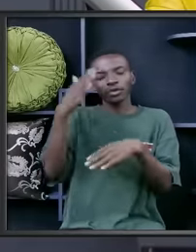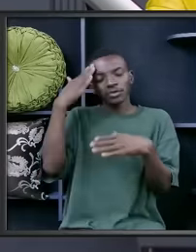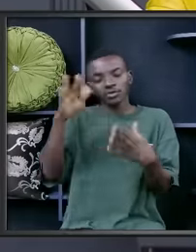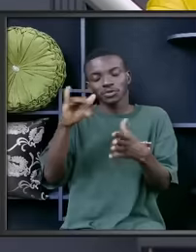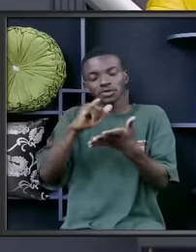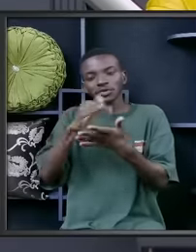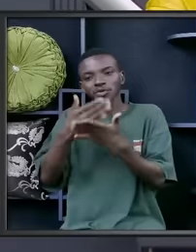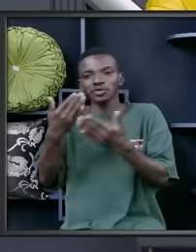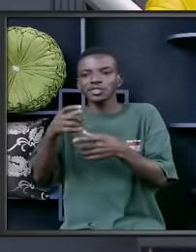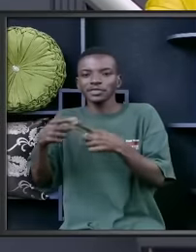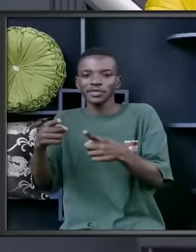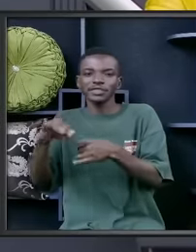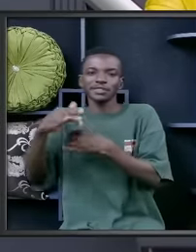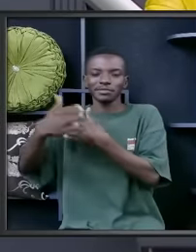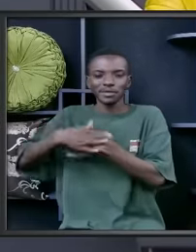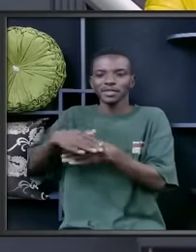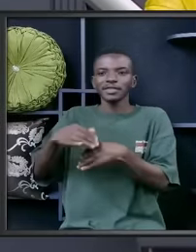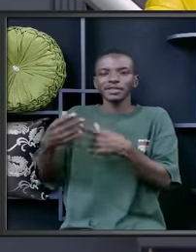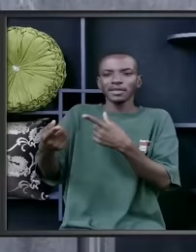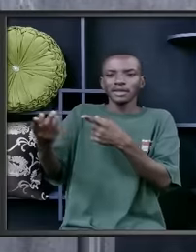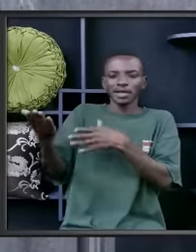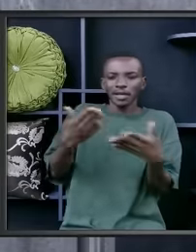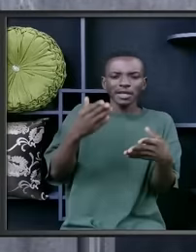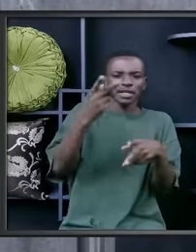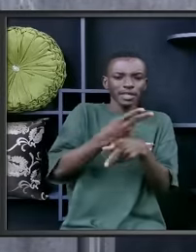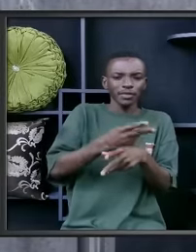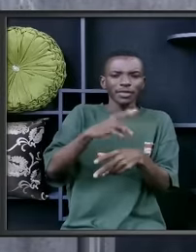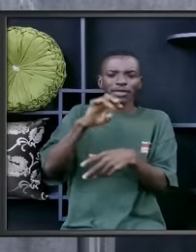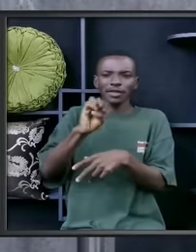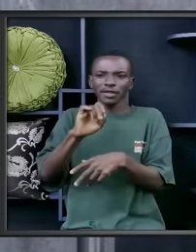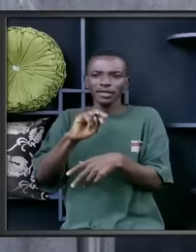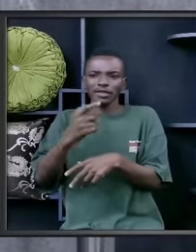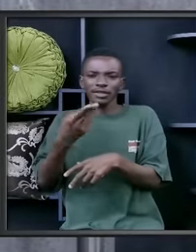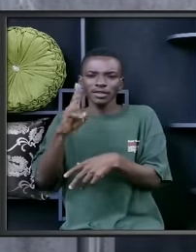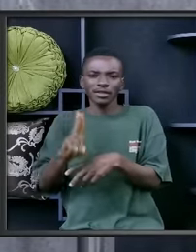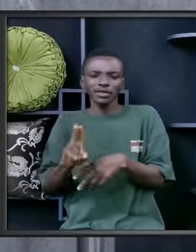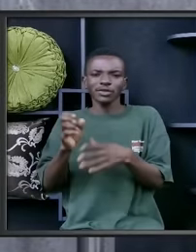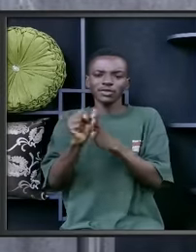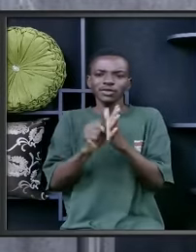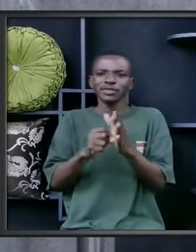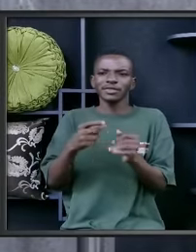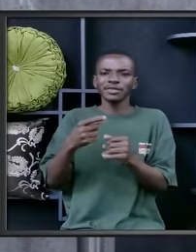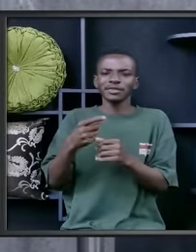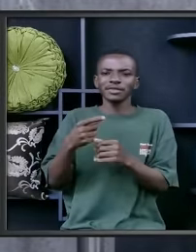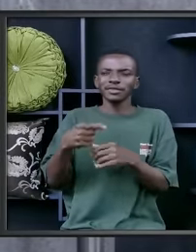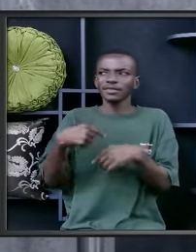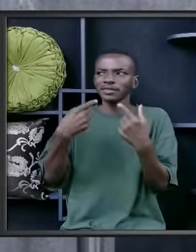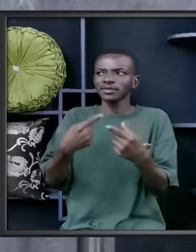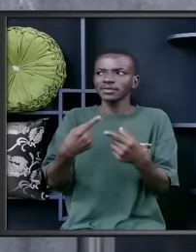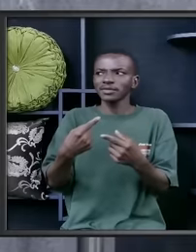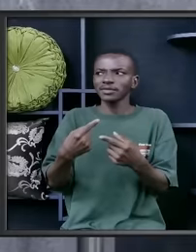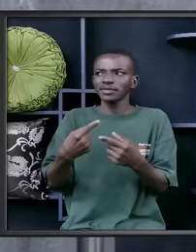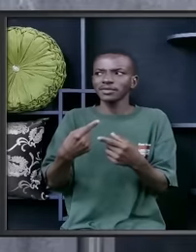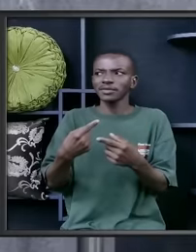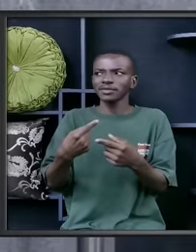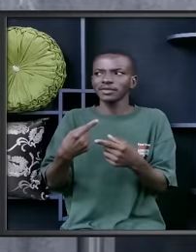they behind. So he can't come carry us, go keep for Enugu. He can't come Enugu. He said, may we go visit Gold, my